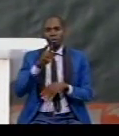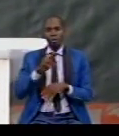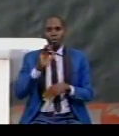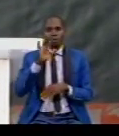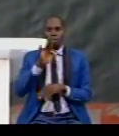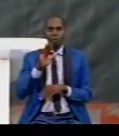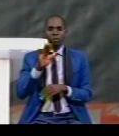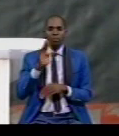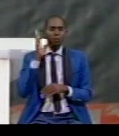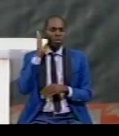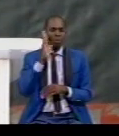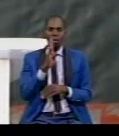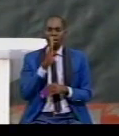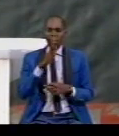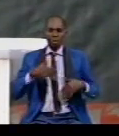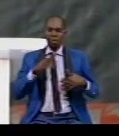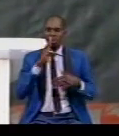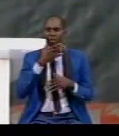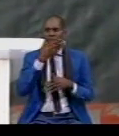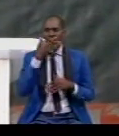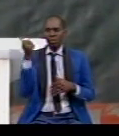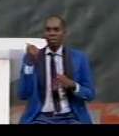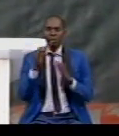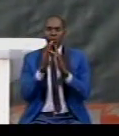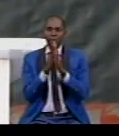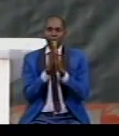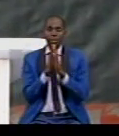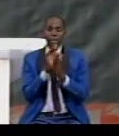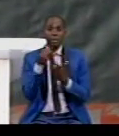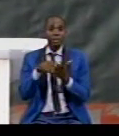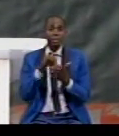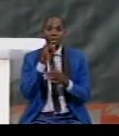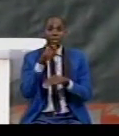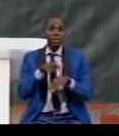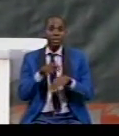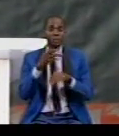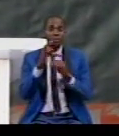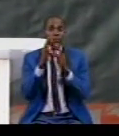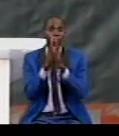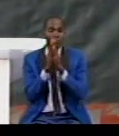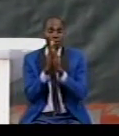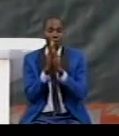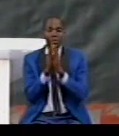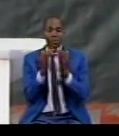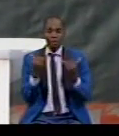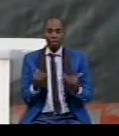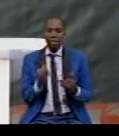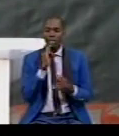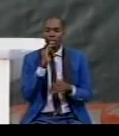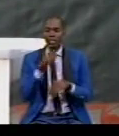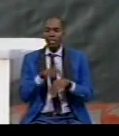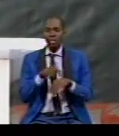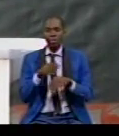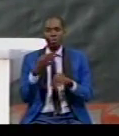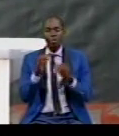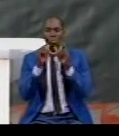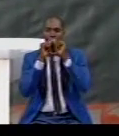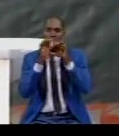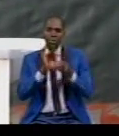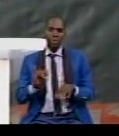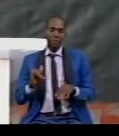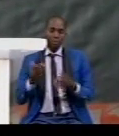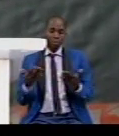plain. Anything according to his calling, you're going to observe. The hour of blessings. Teaching them to observe. The hour of